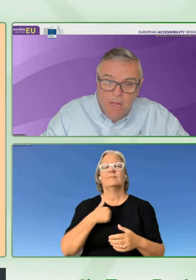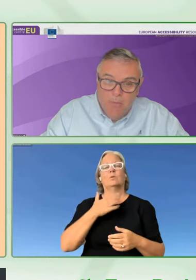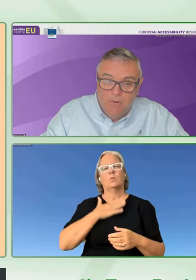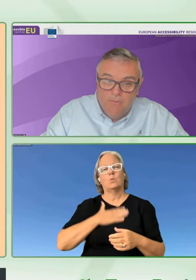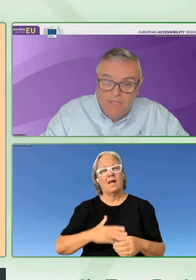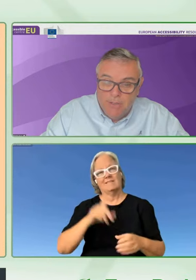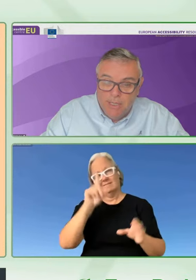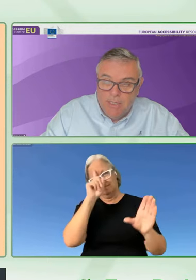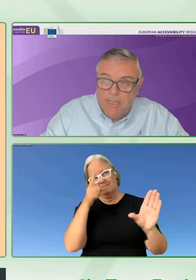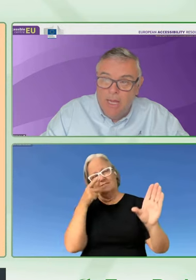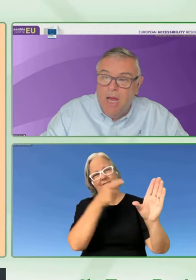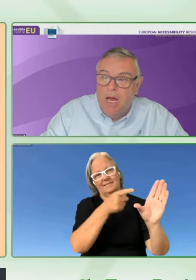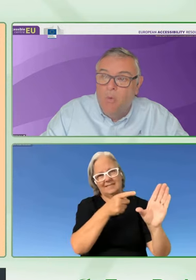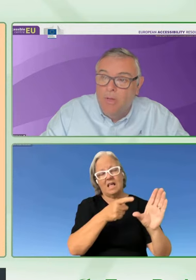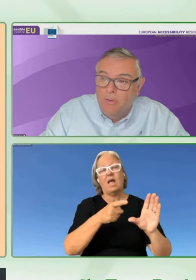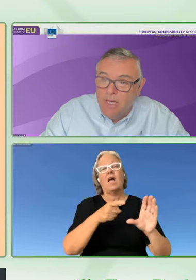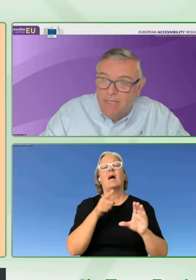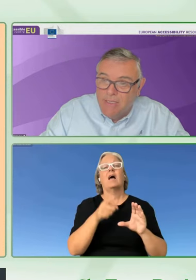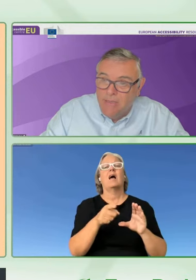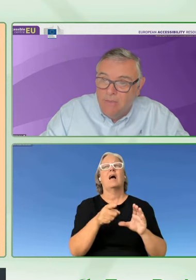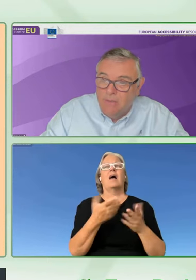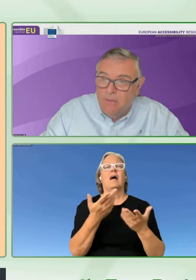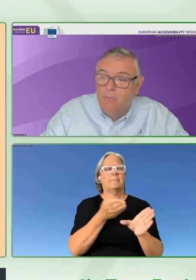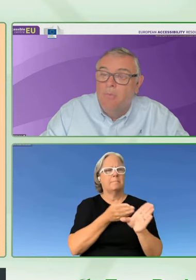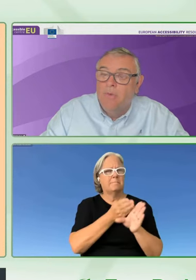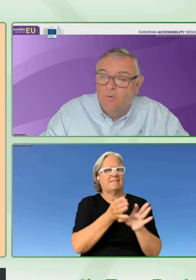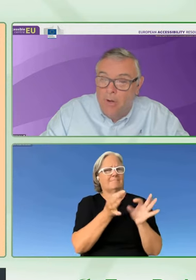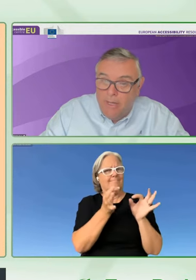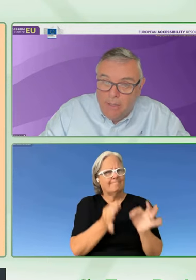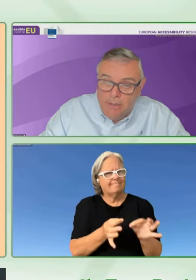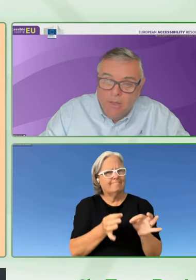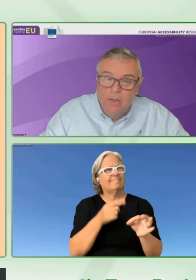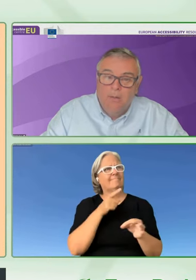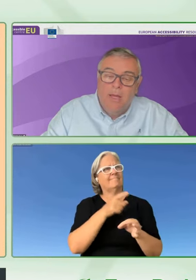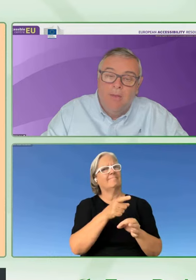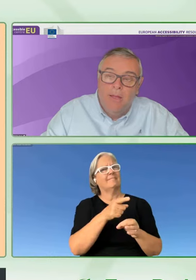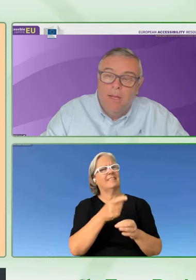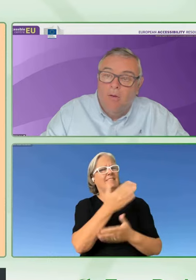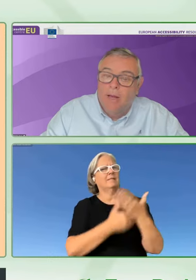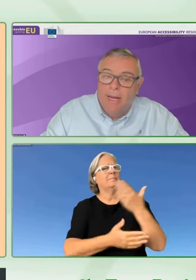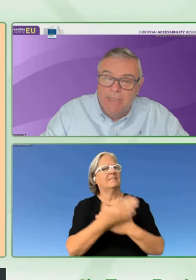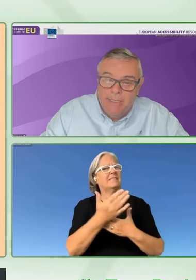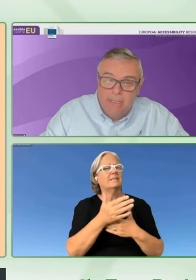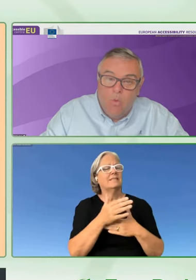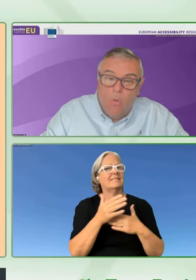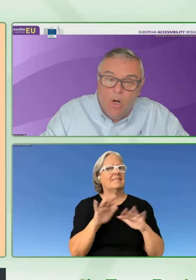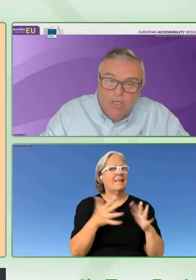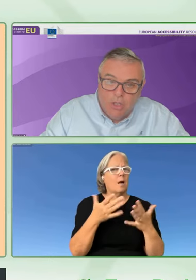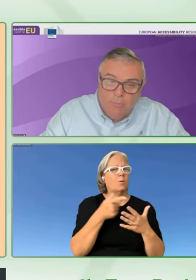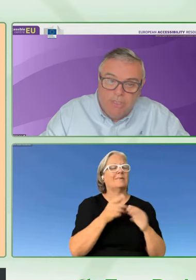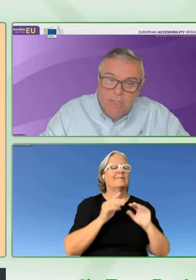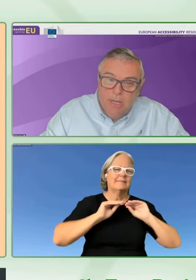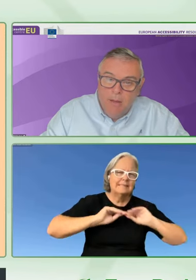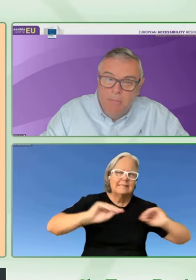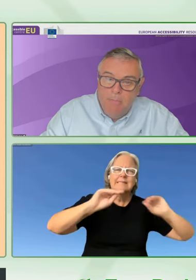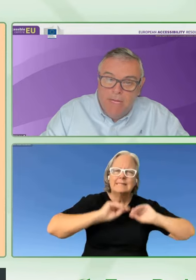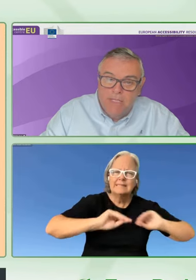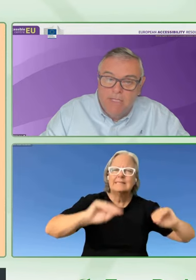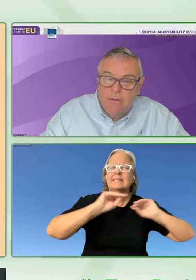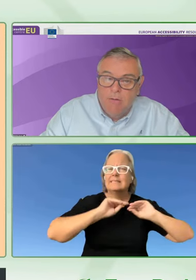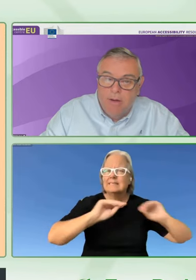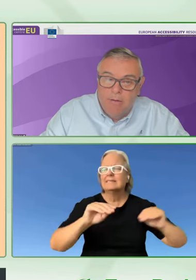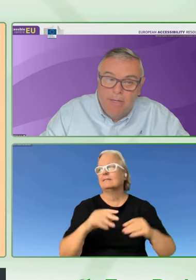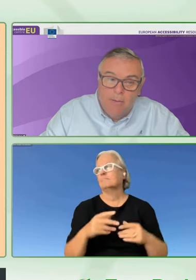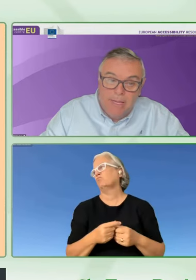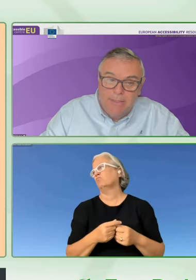accessibility professionals. How we do that? Training, organizing workshops,